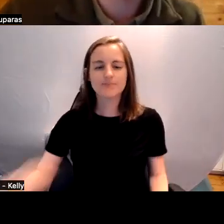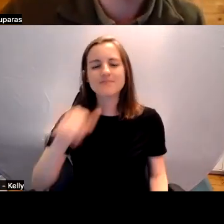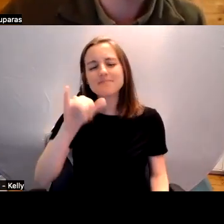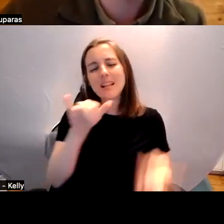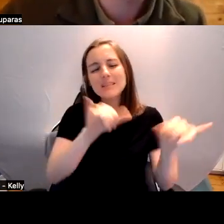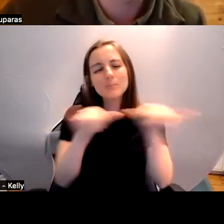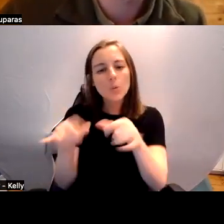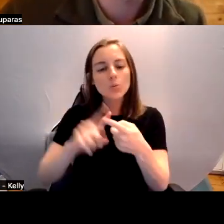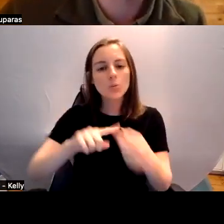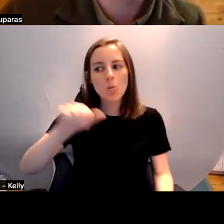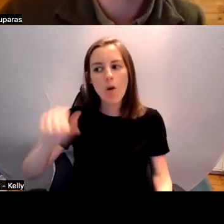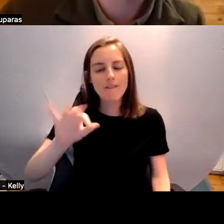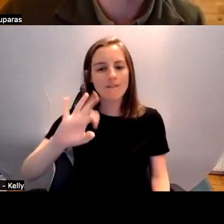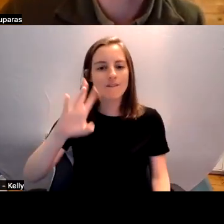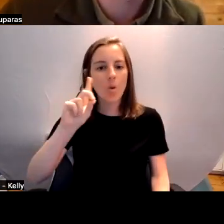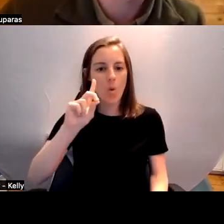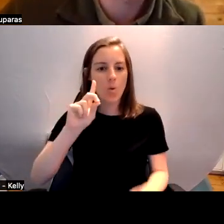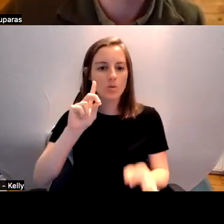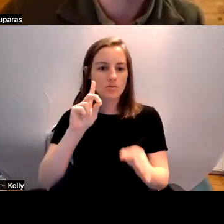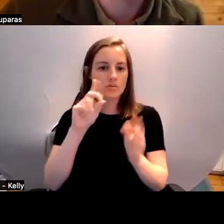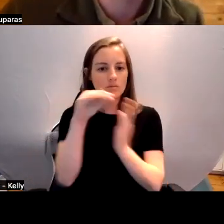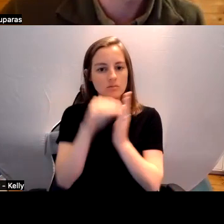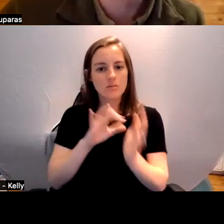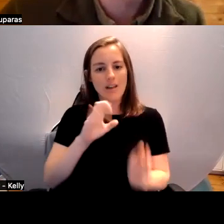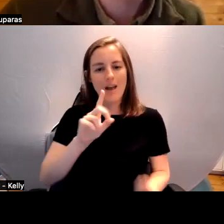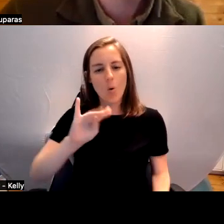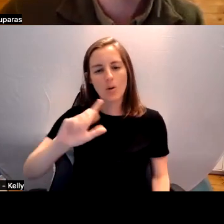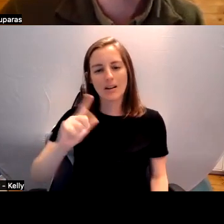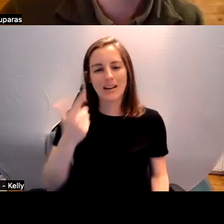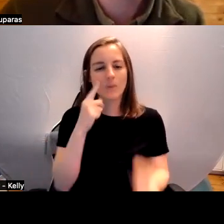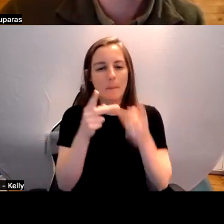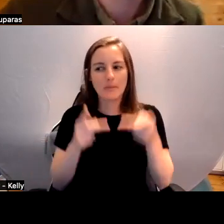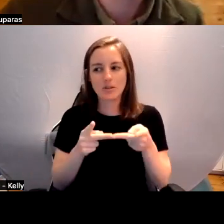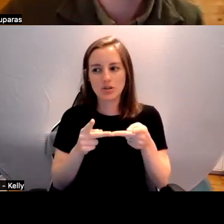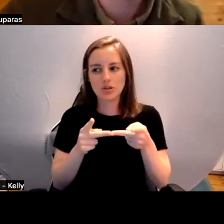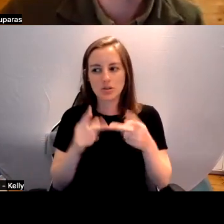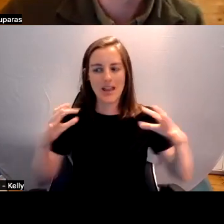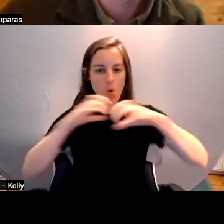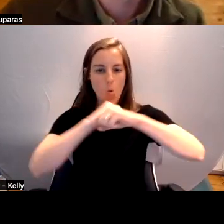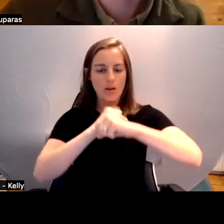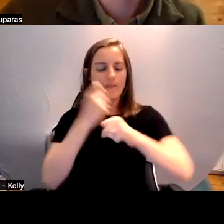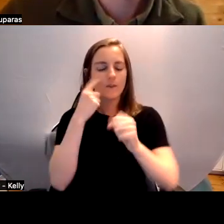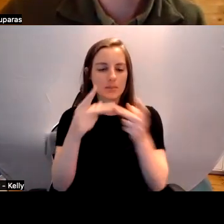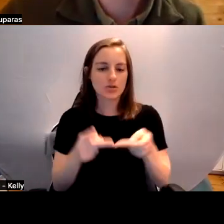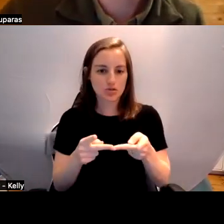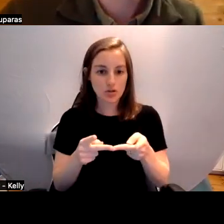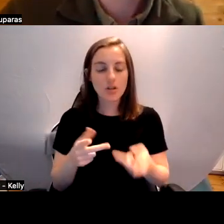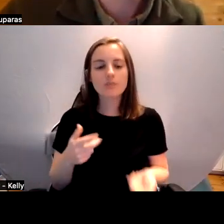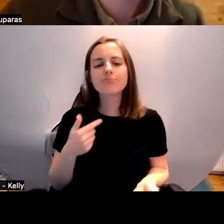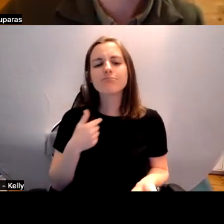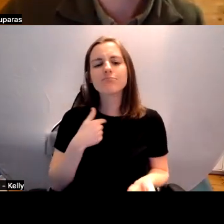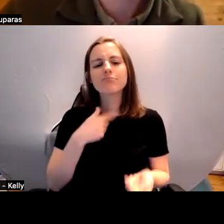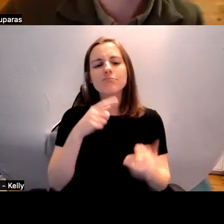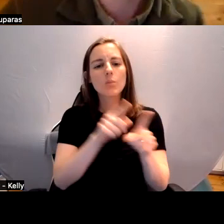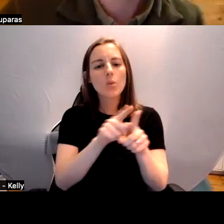AlphaFold encoding of the positional encoding, but plus also taking care that it doesn't matter whether